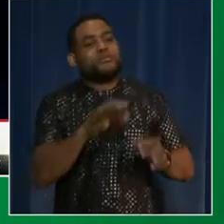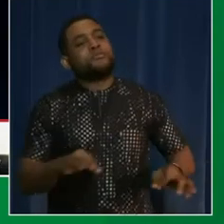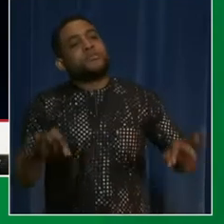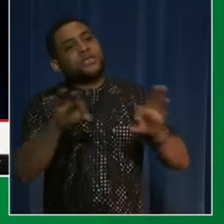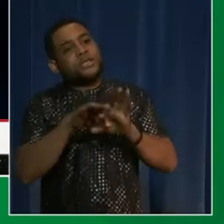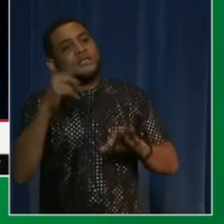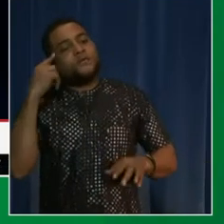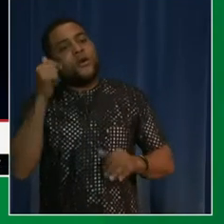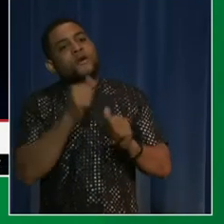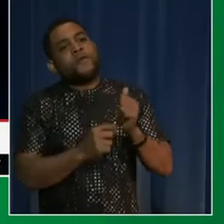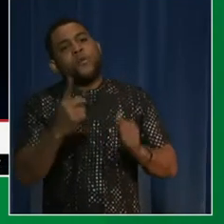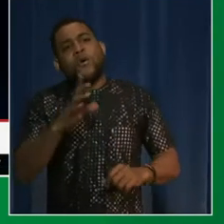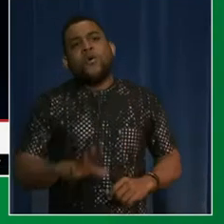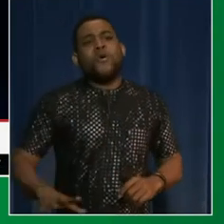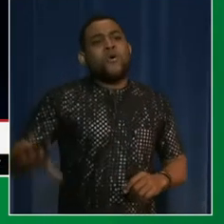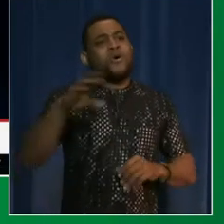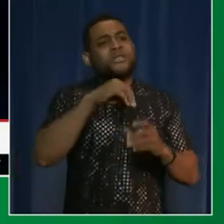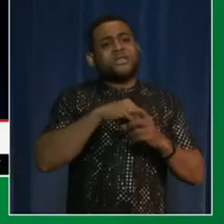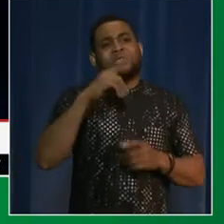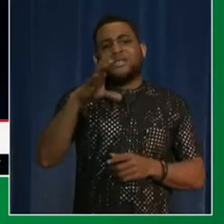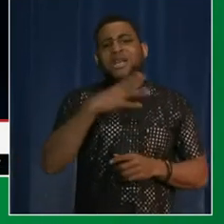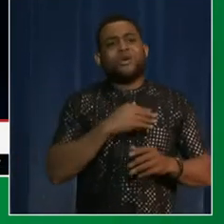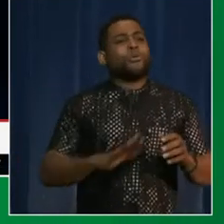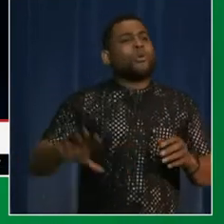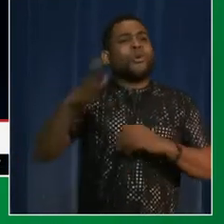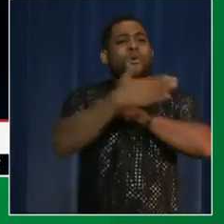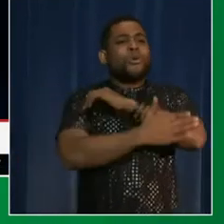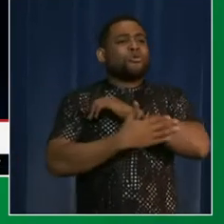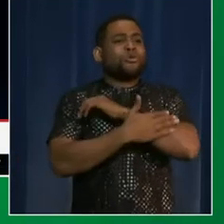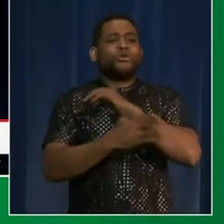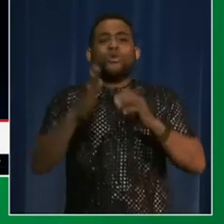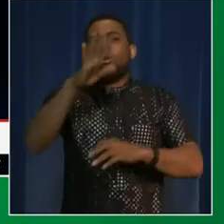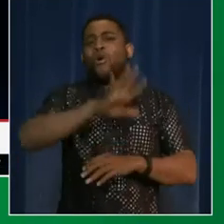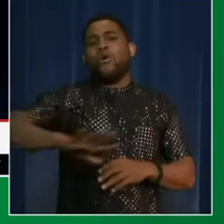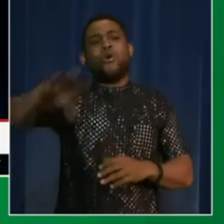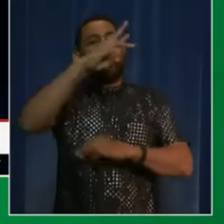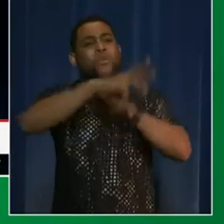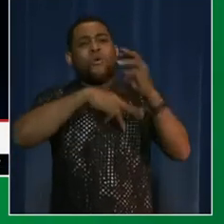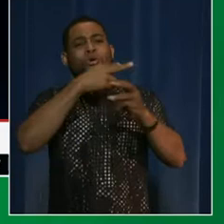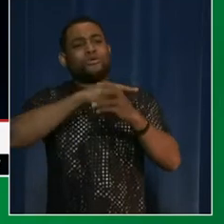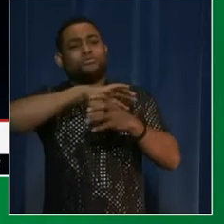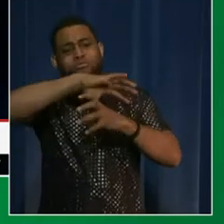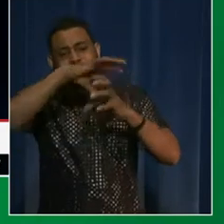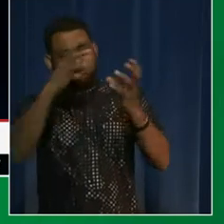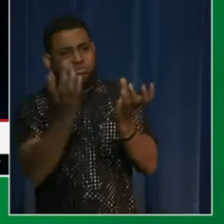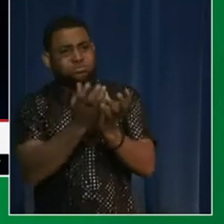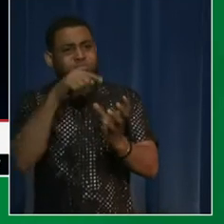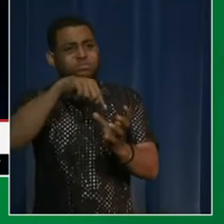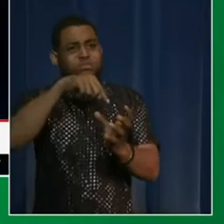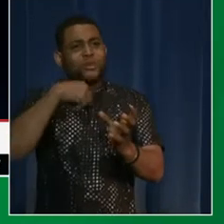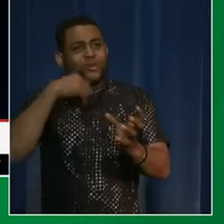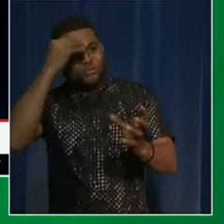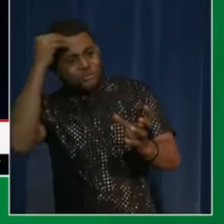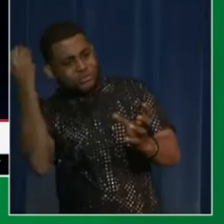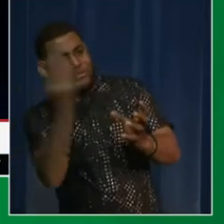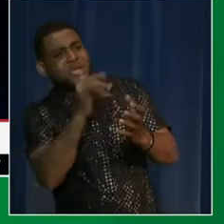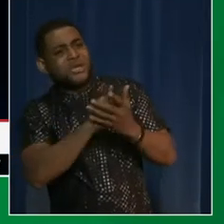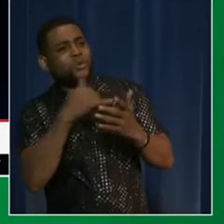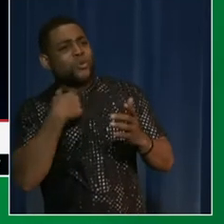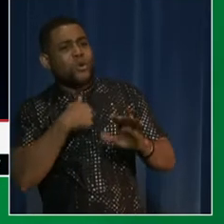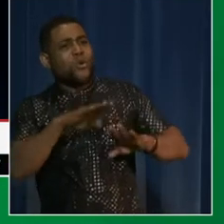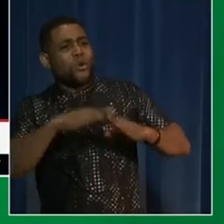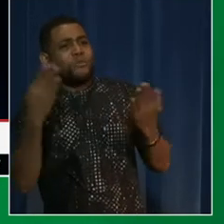region and across the country and across the world. It unlocks the city's local procurement powers. It also is part of the